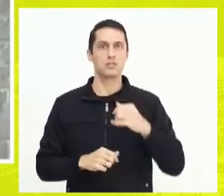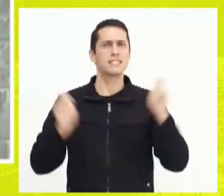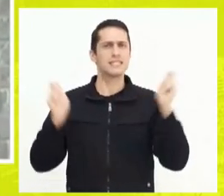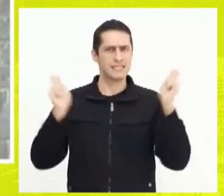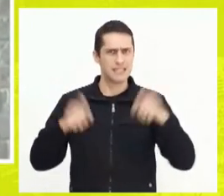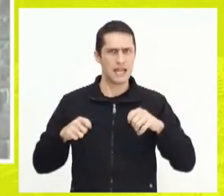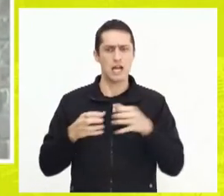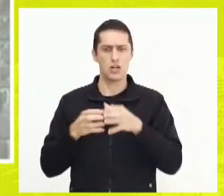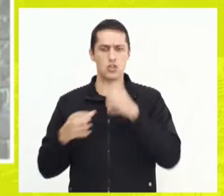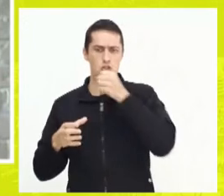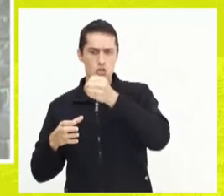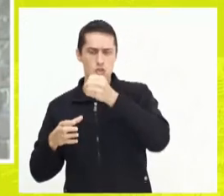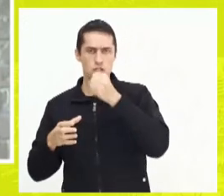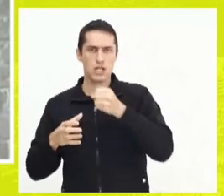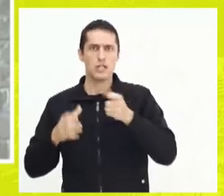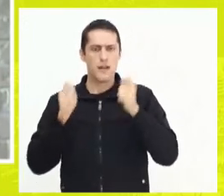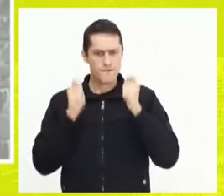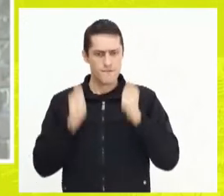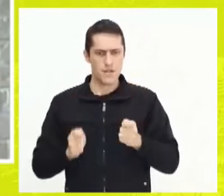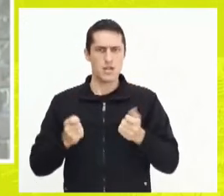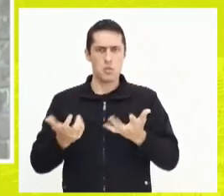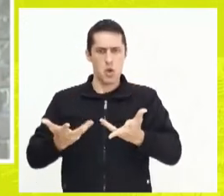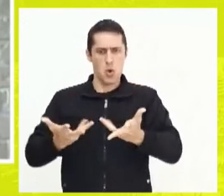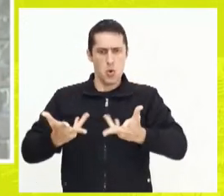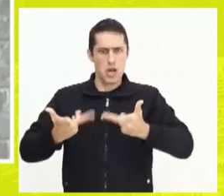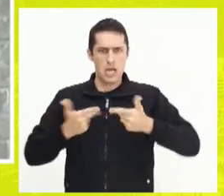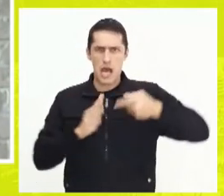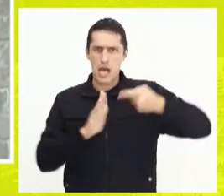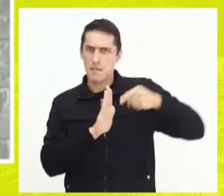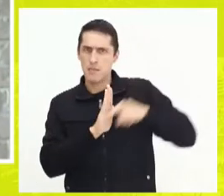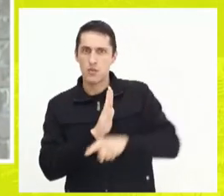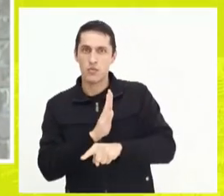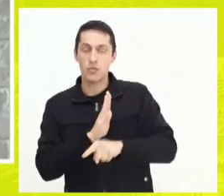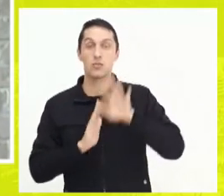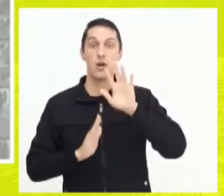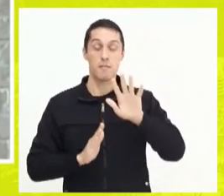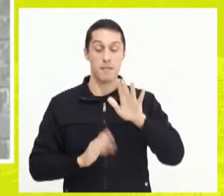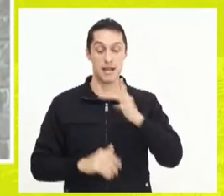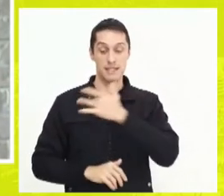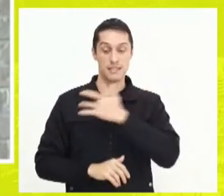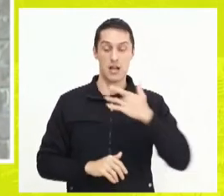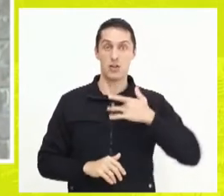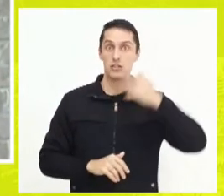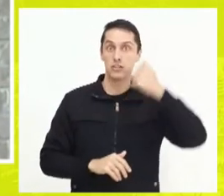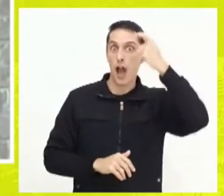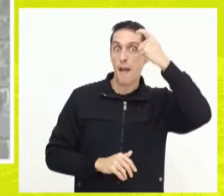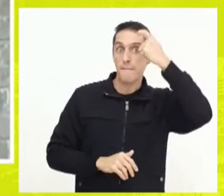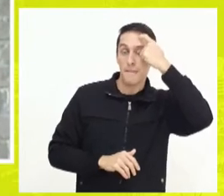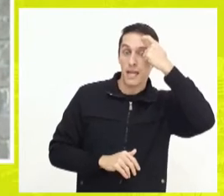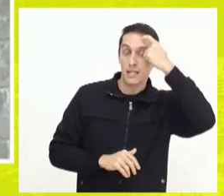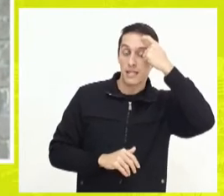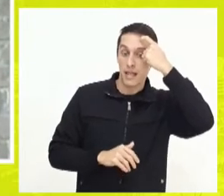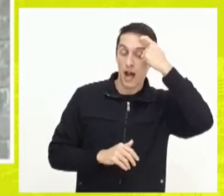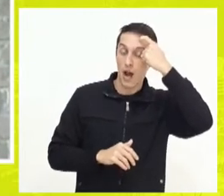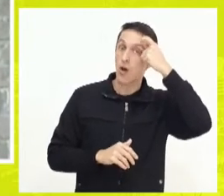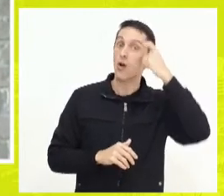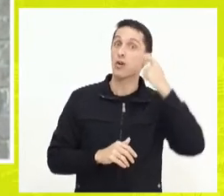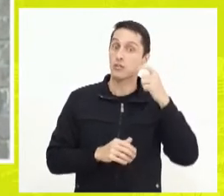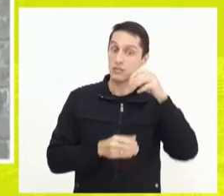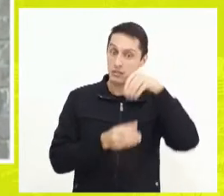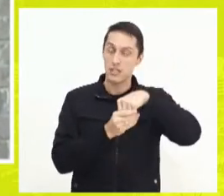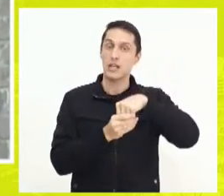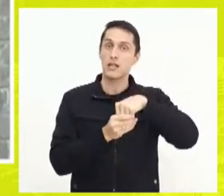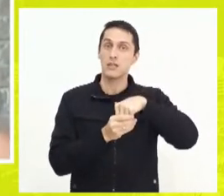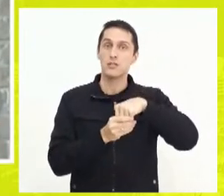quality journalism having mental health as a baseline a first